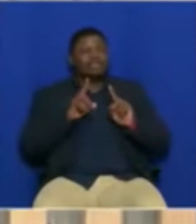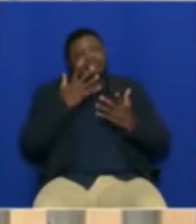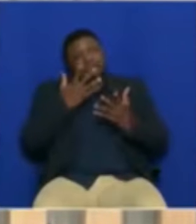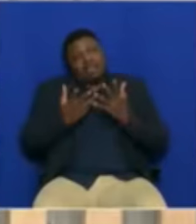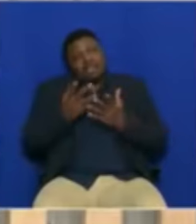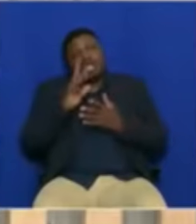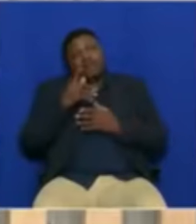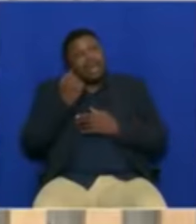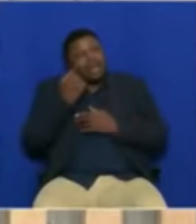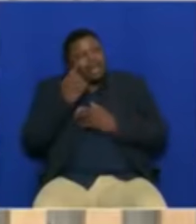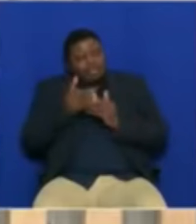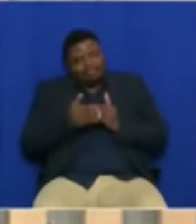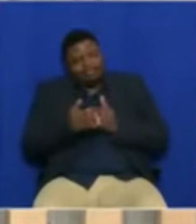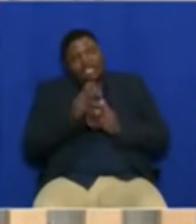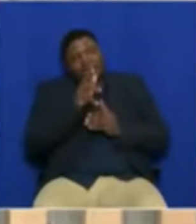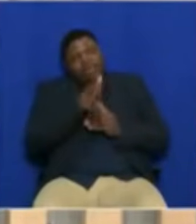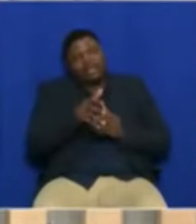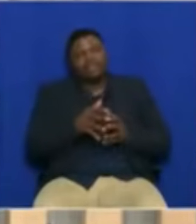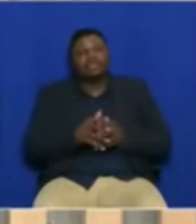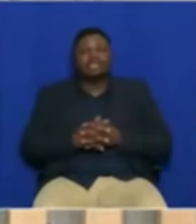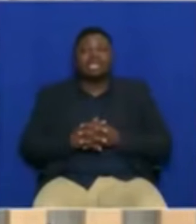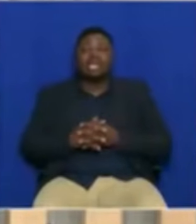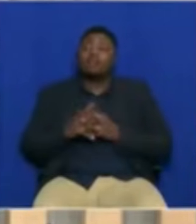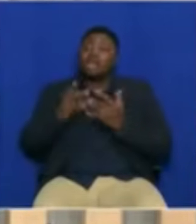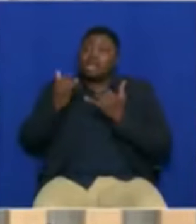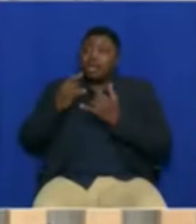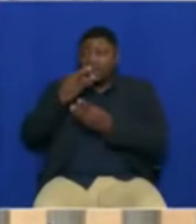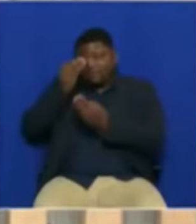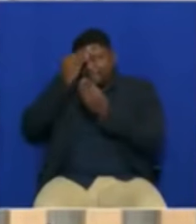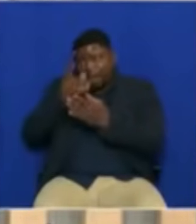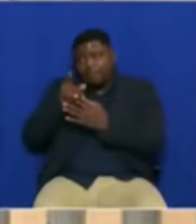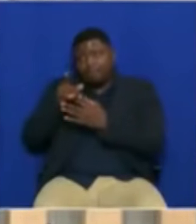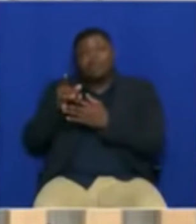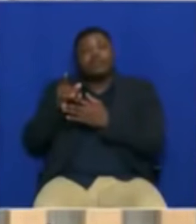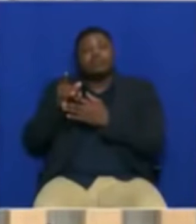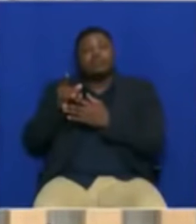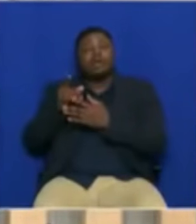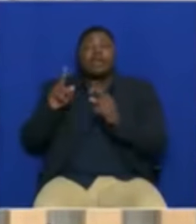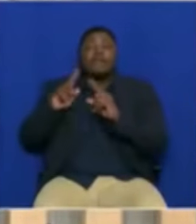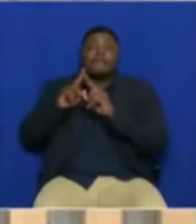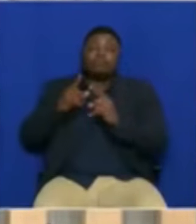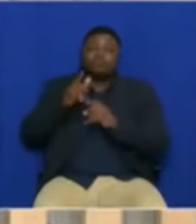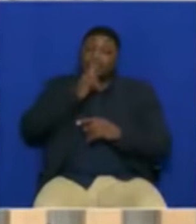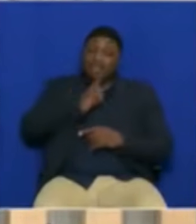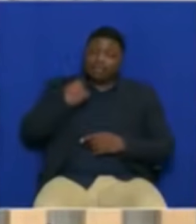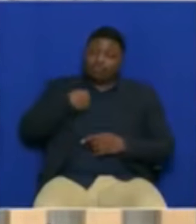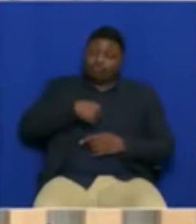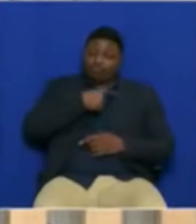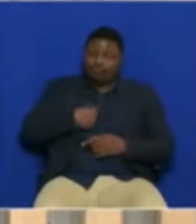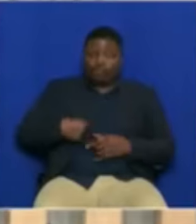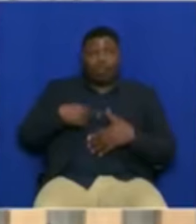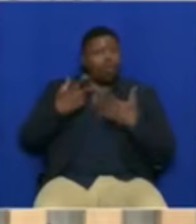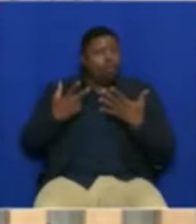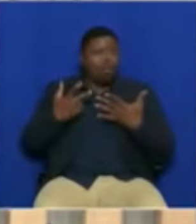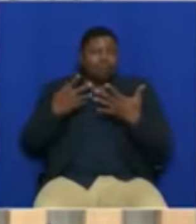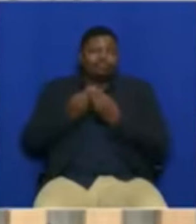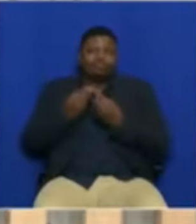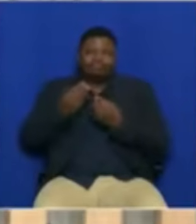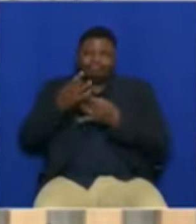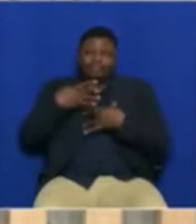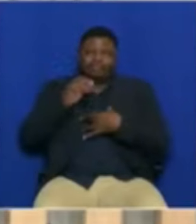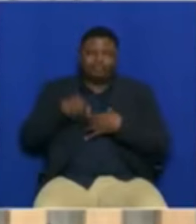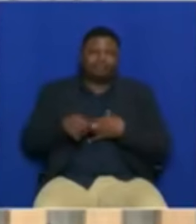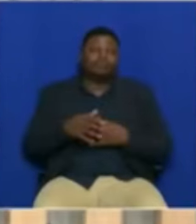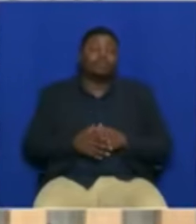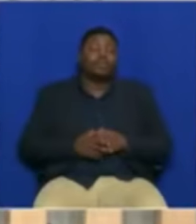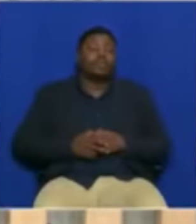I'm wrong or I'm missing something. You start with your summonses with this particular one. From there, on the 6th of February,